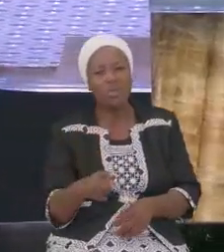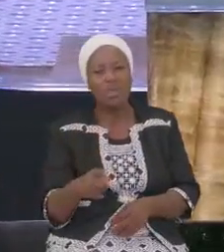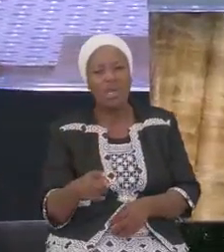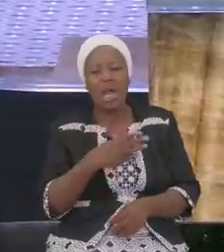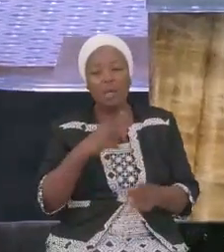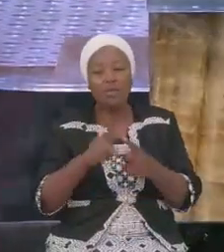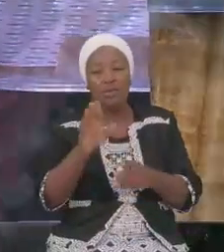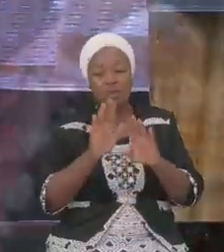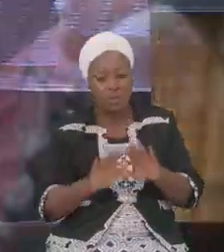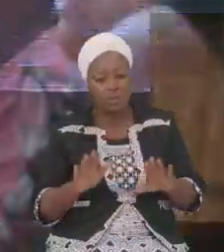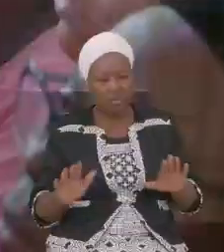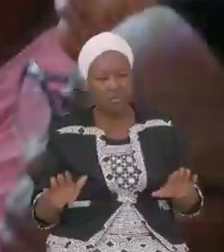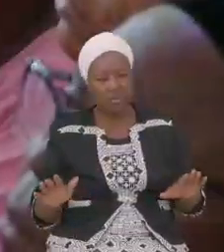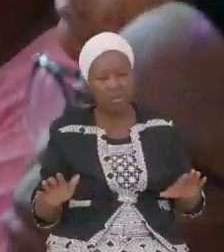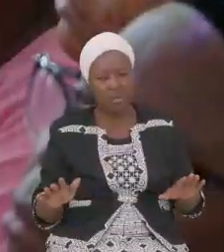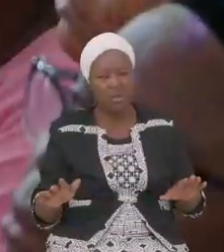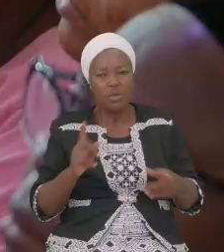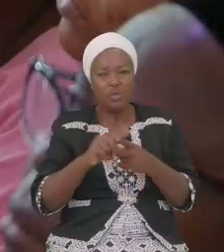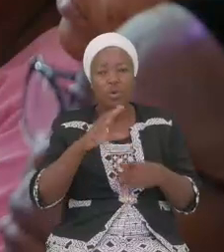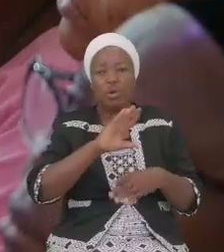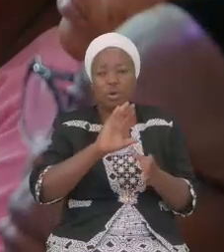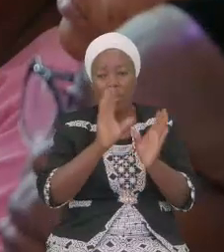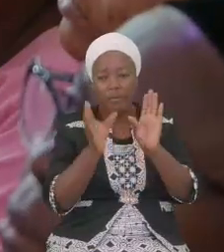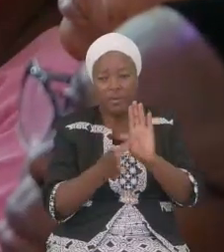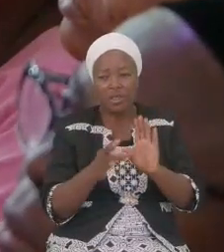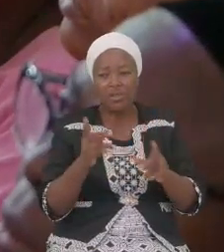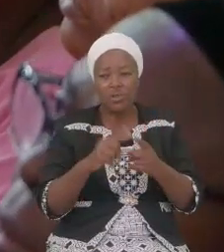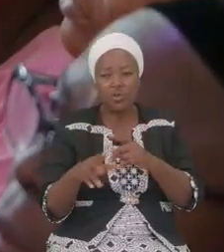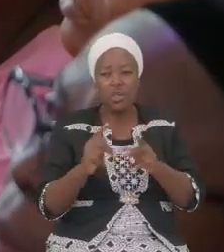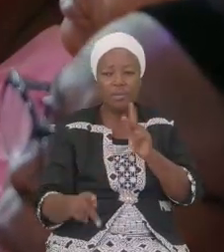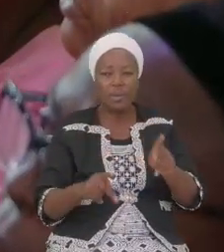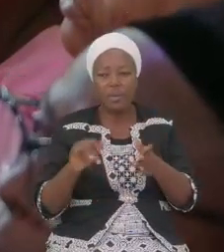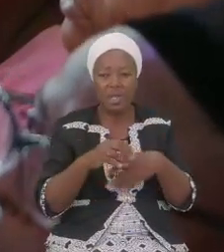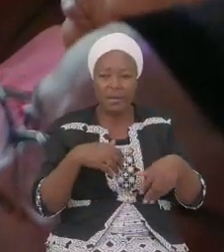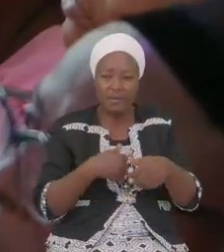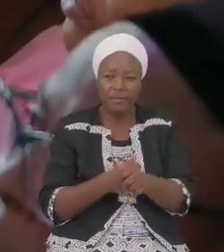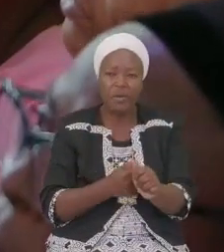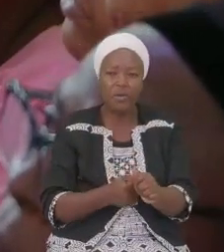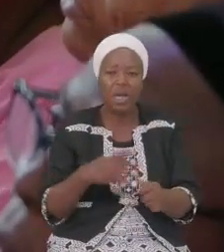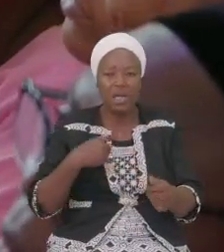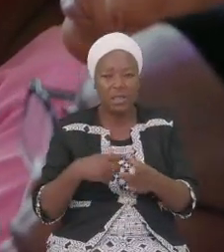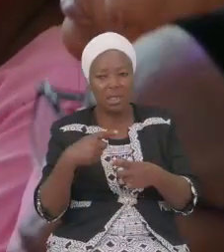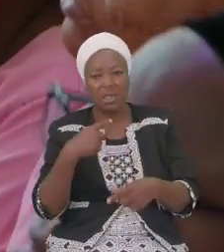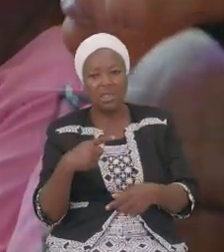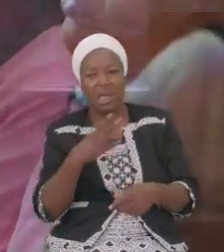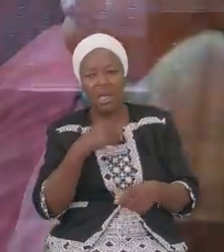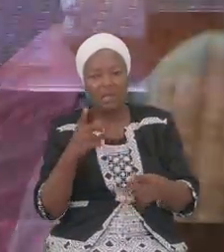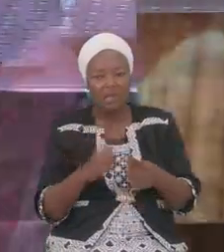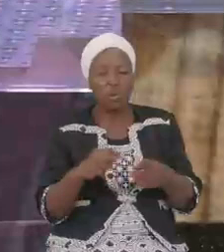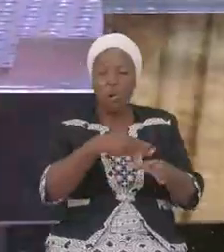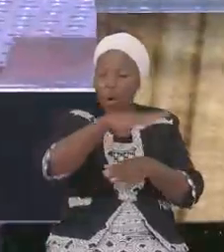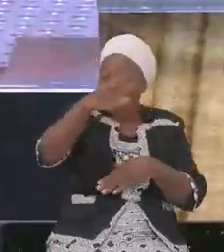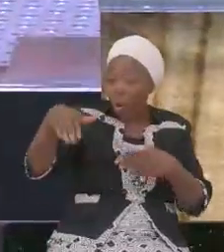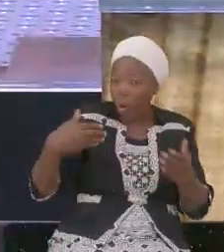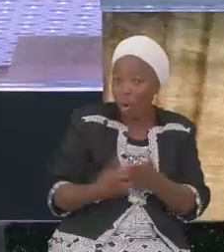to your children, to your converts, to the people that follow. And then he says, and to all